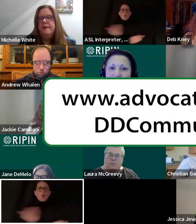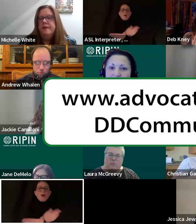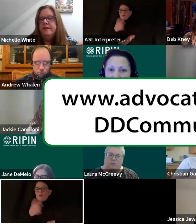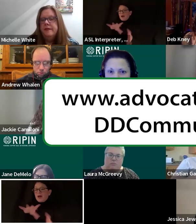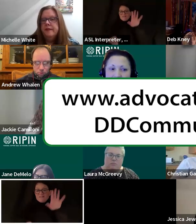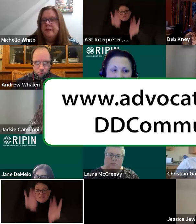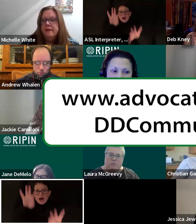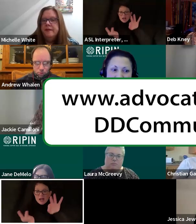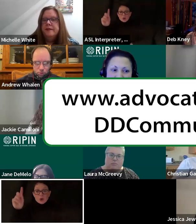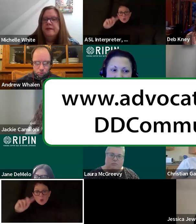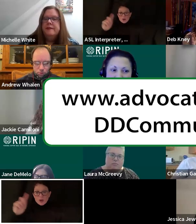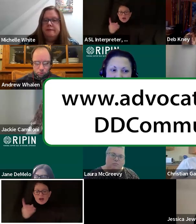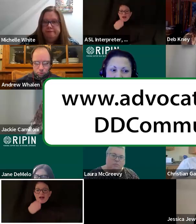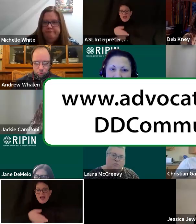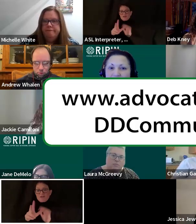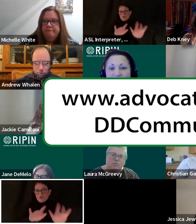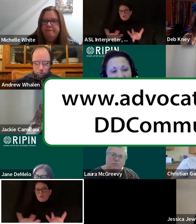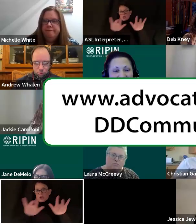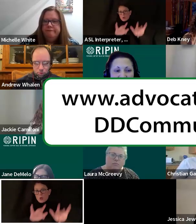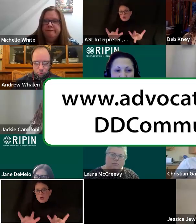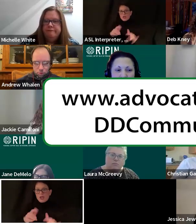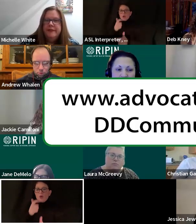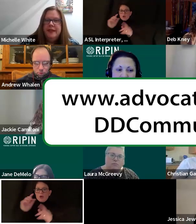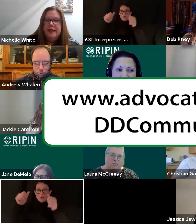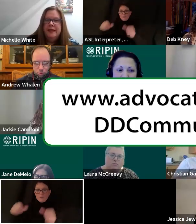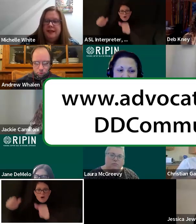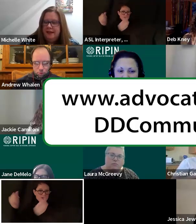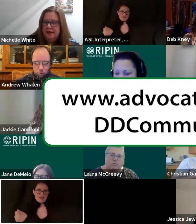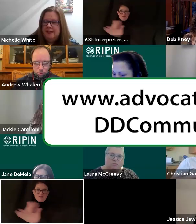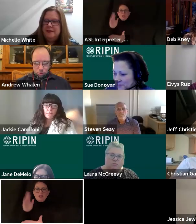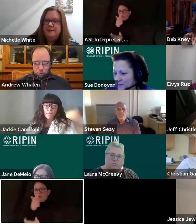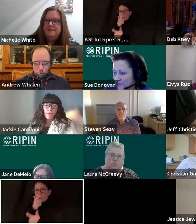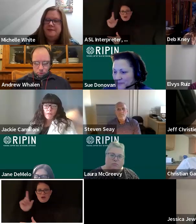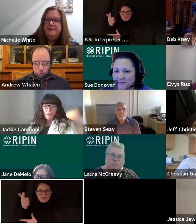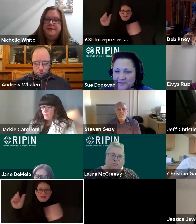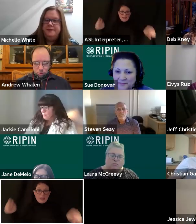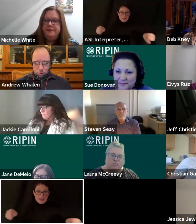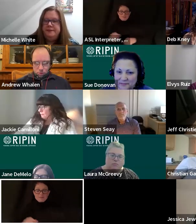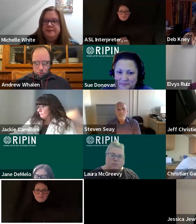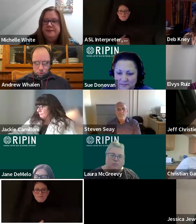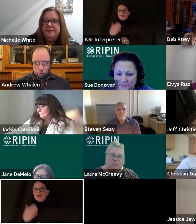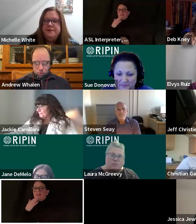want to find, you can find it after the recording. Thanks, Deb. Yeah.